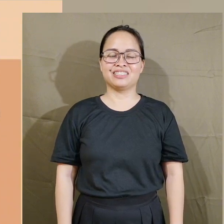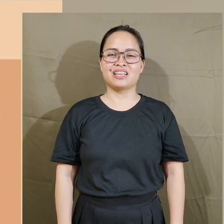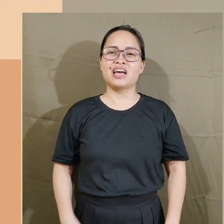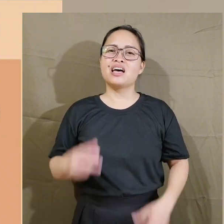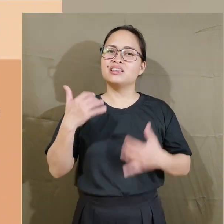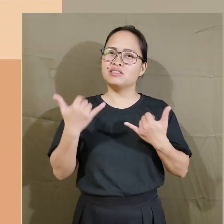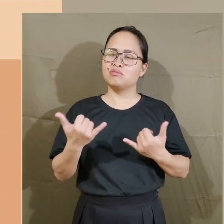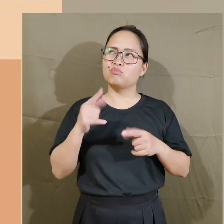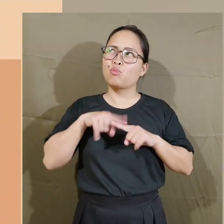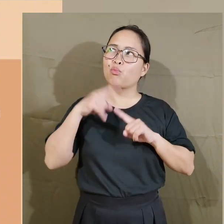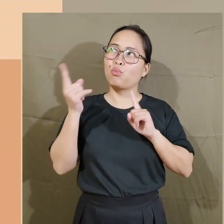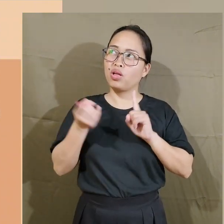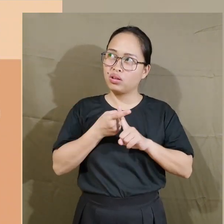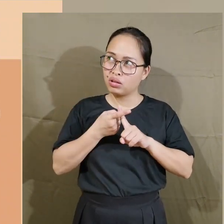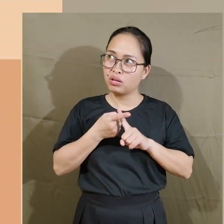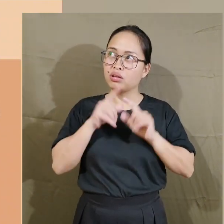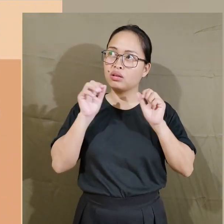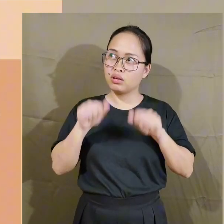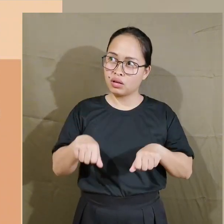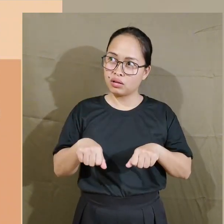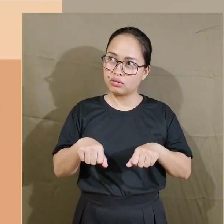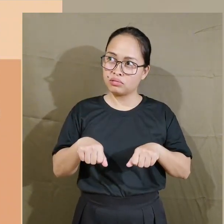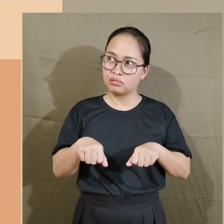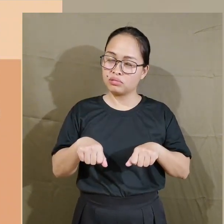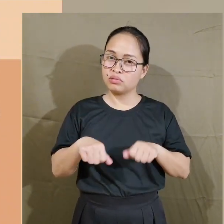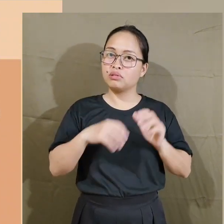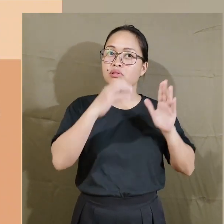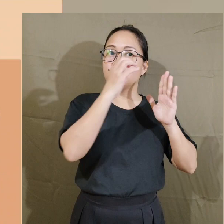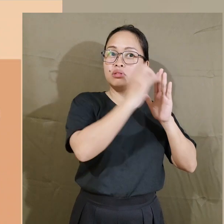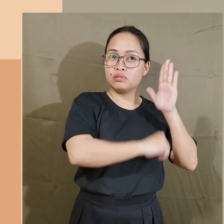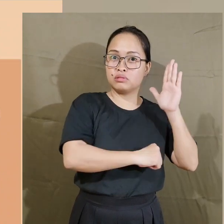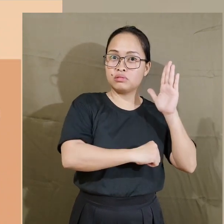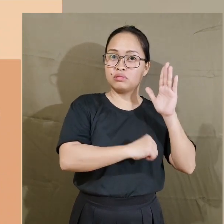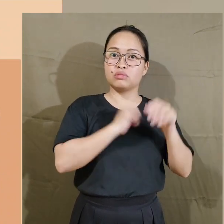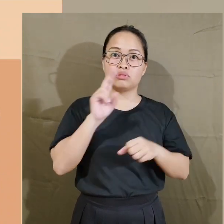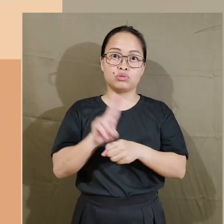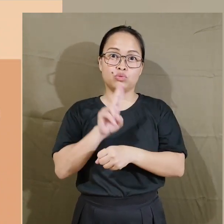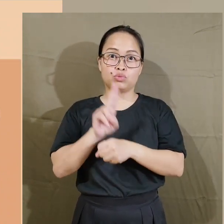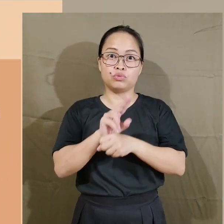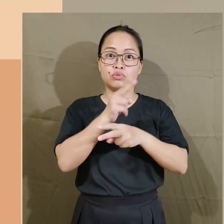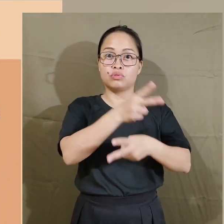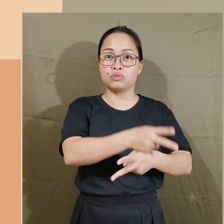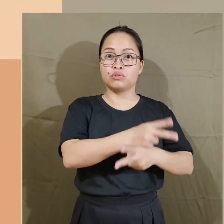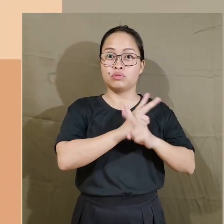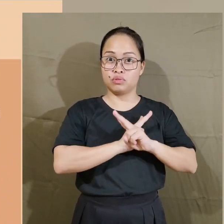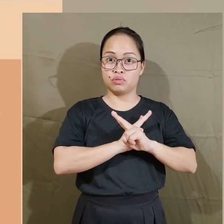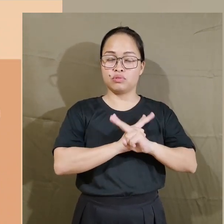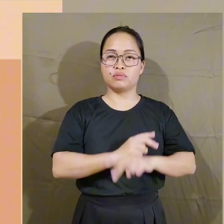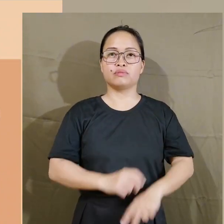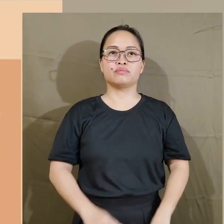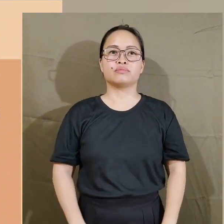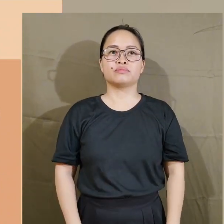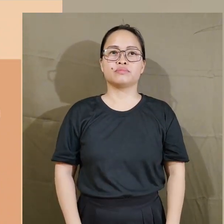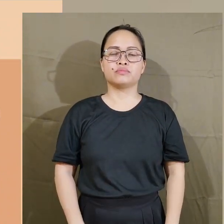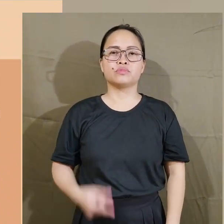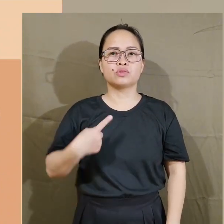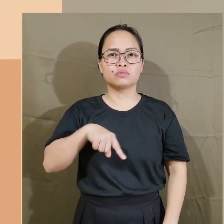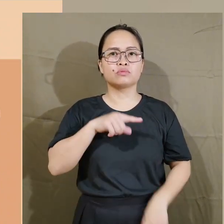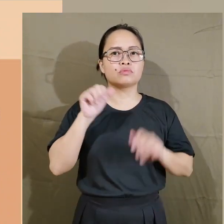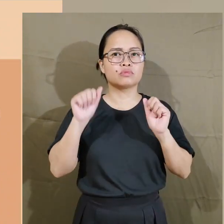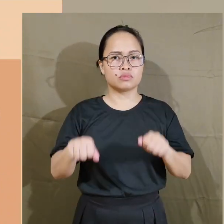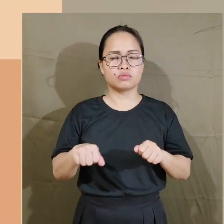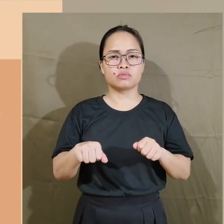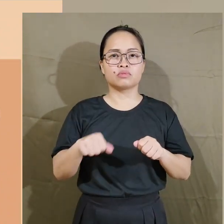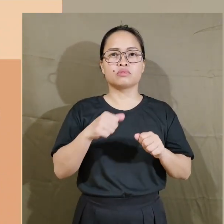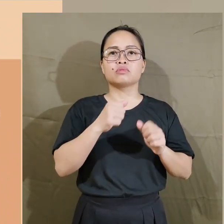Now when can we subtract numbers with borrowing? We can subtract with borrowing if